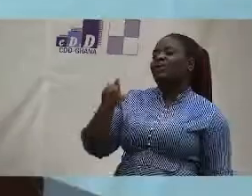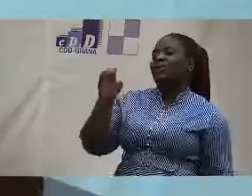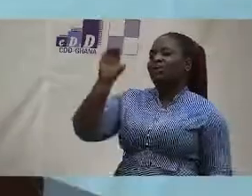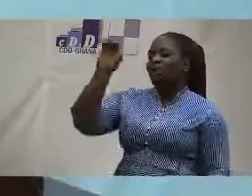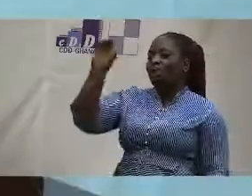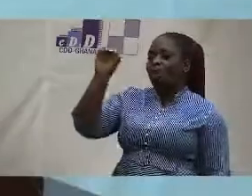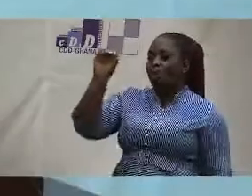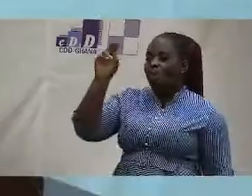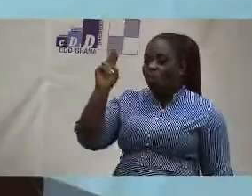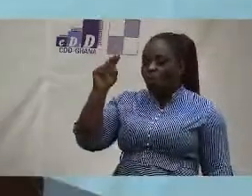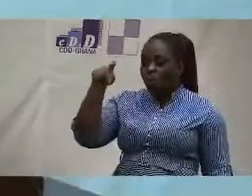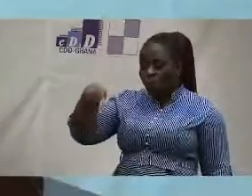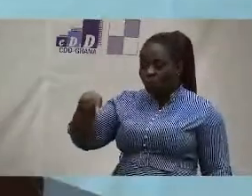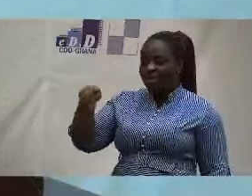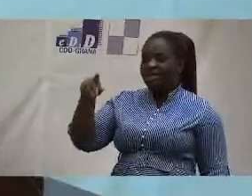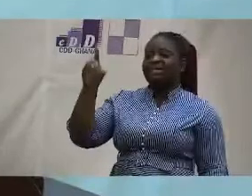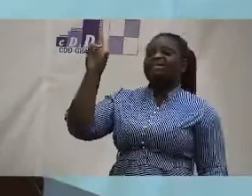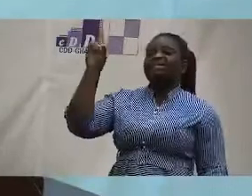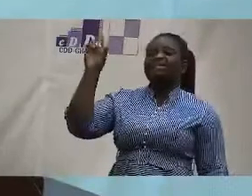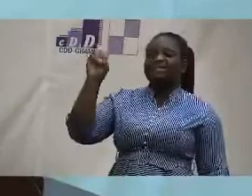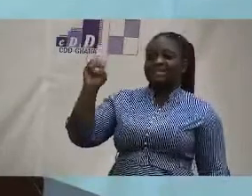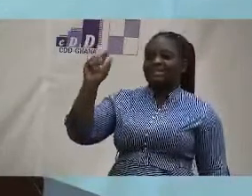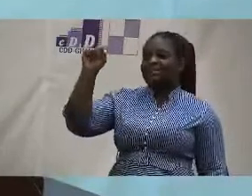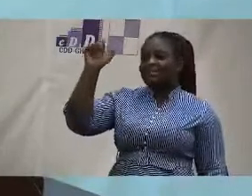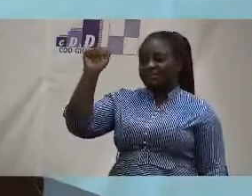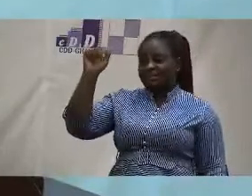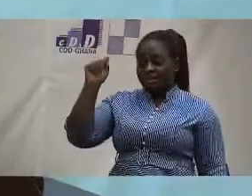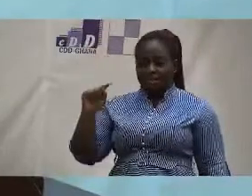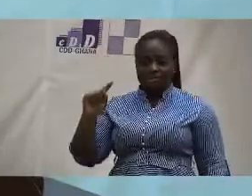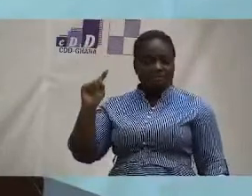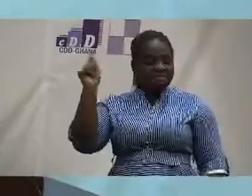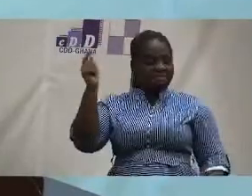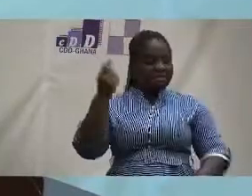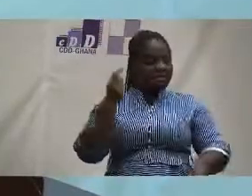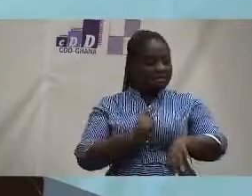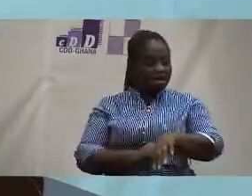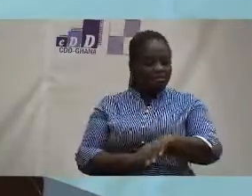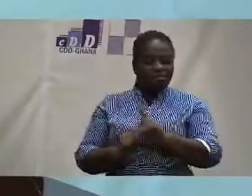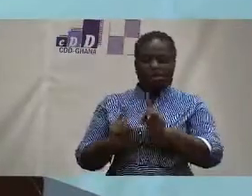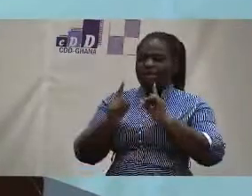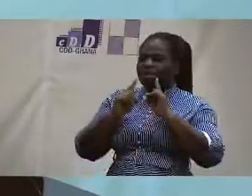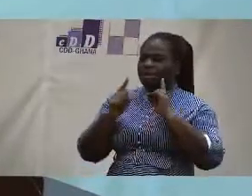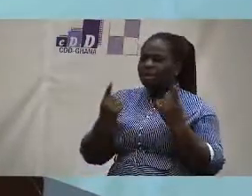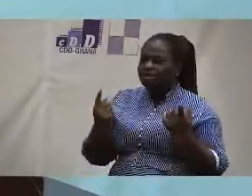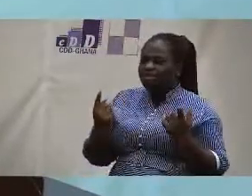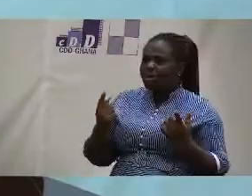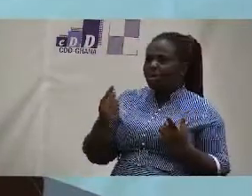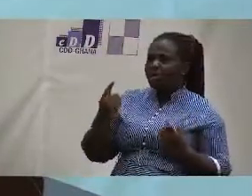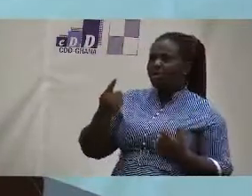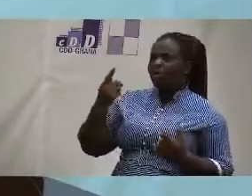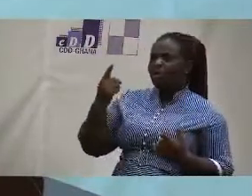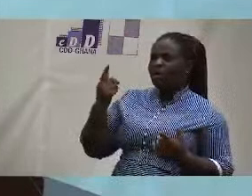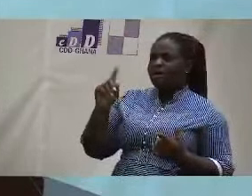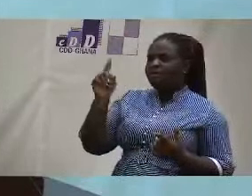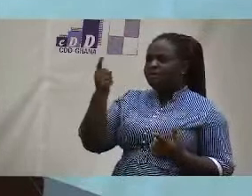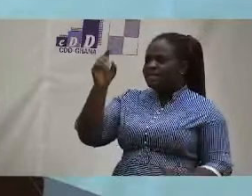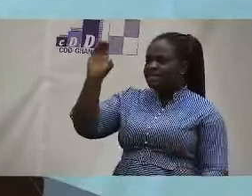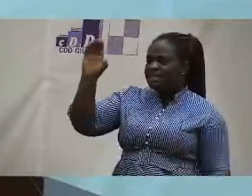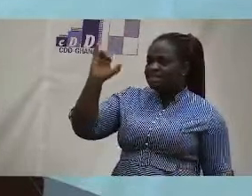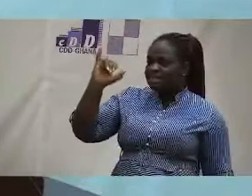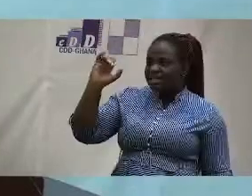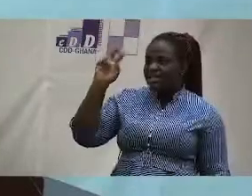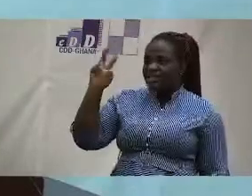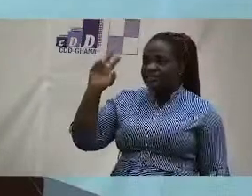itself. And that coup d'etat, for the first time, was actually toppling the first civilian or